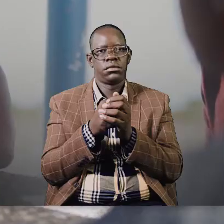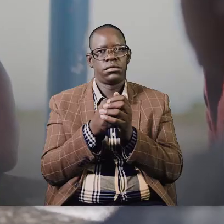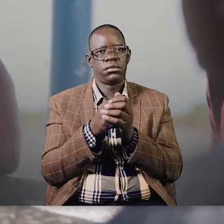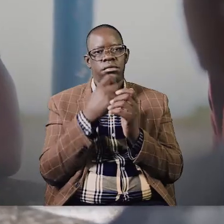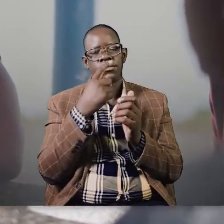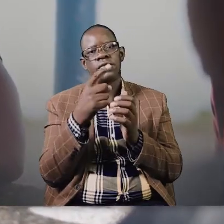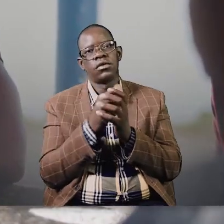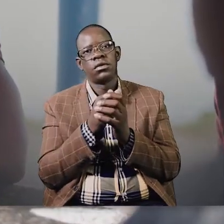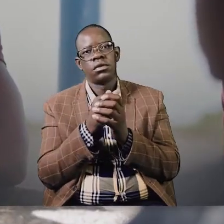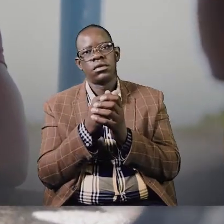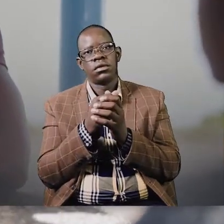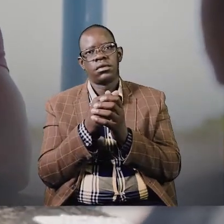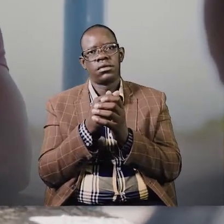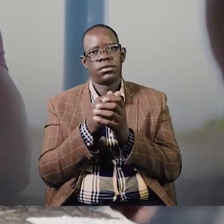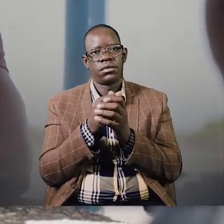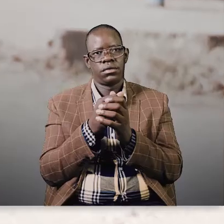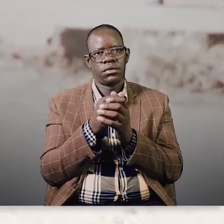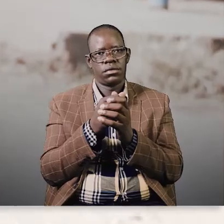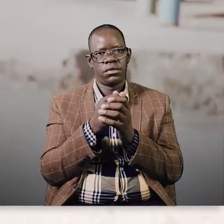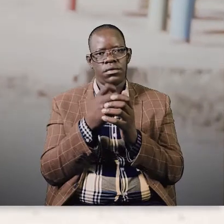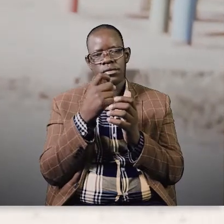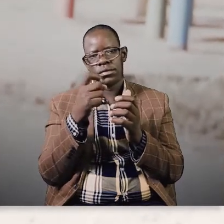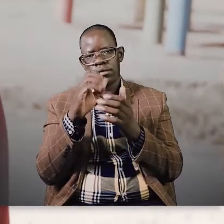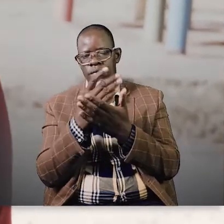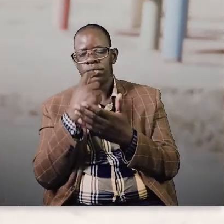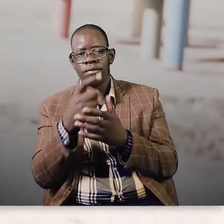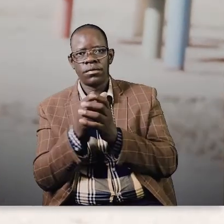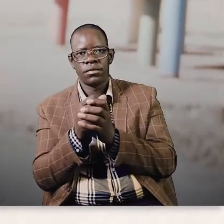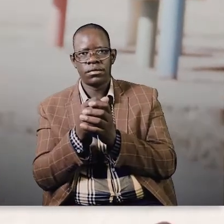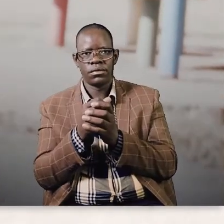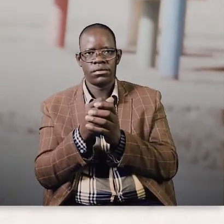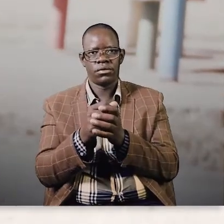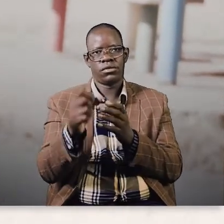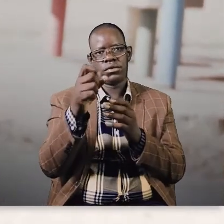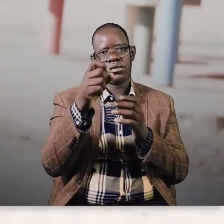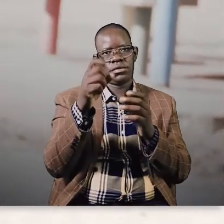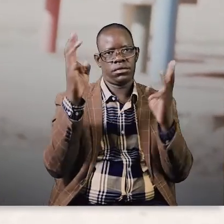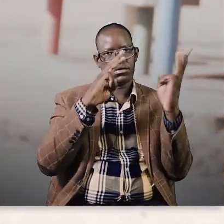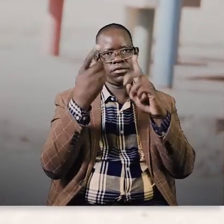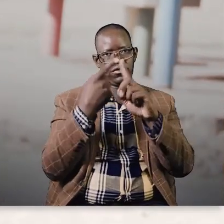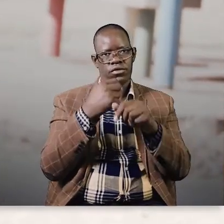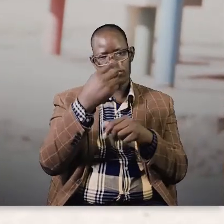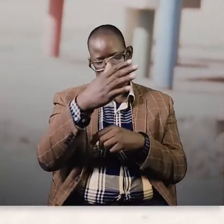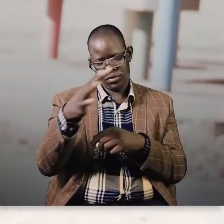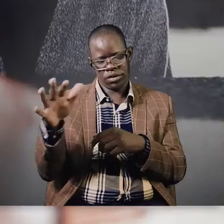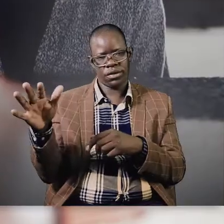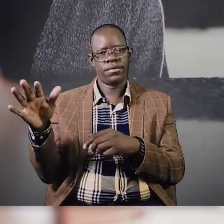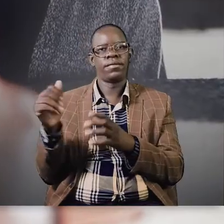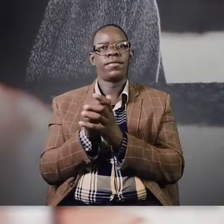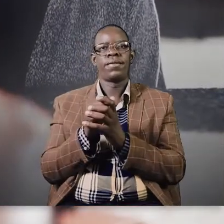And what makes you say that? Well, I think I would say it's because, 2/3 of the surface of the earth is actually covered by the